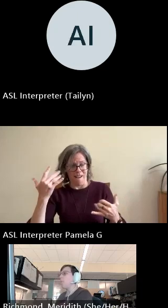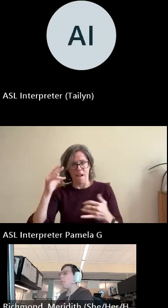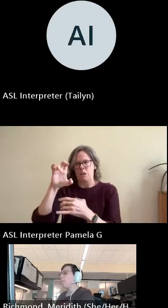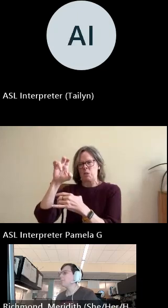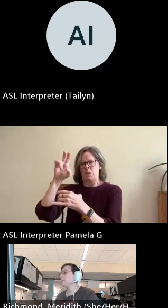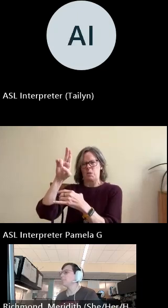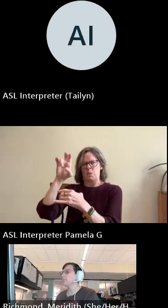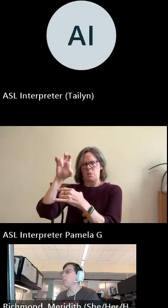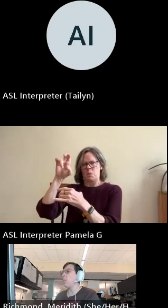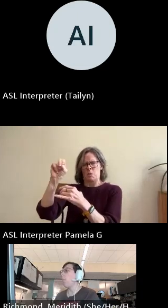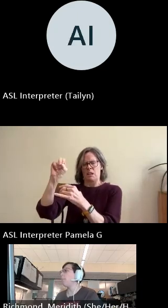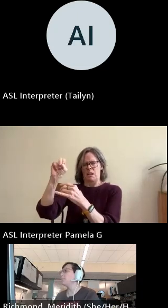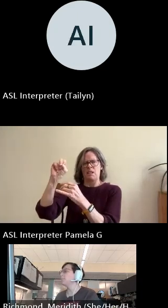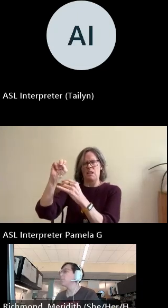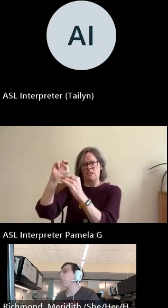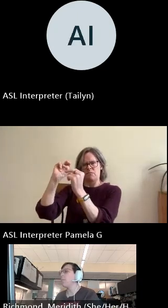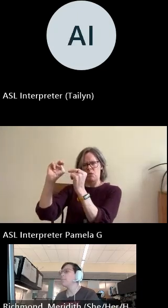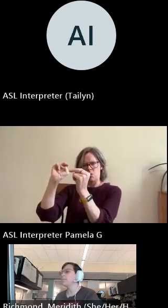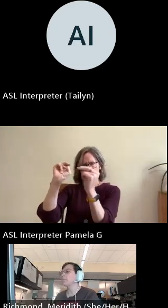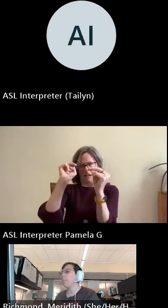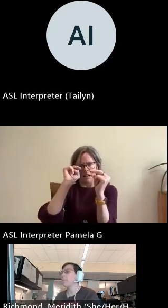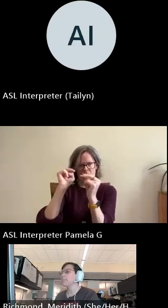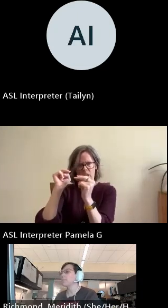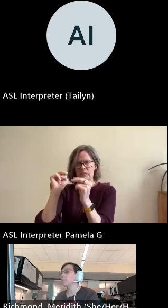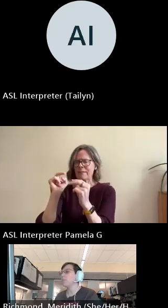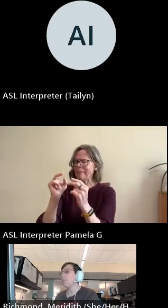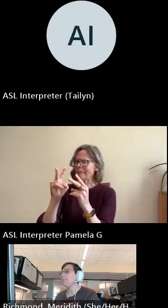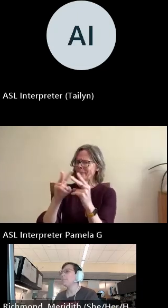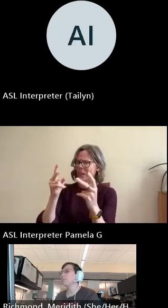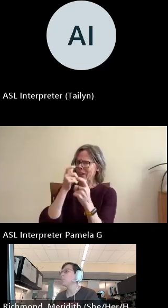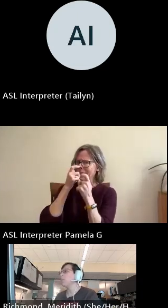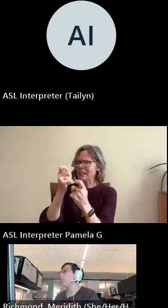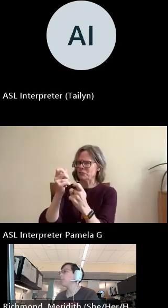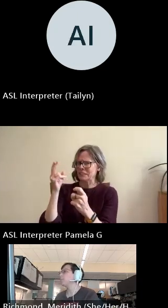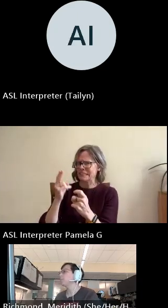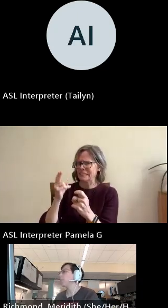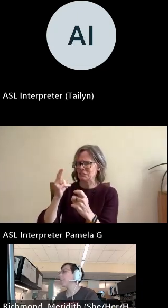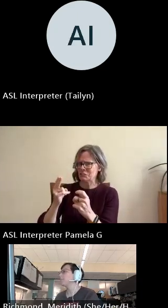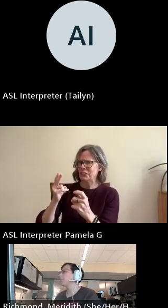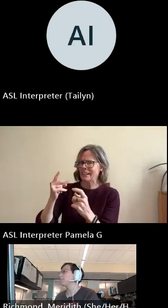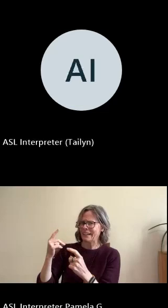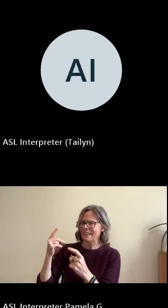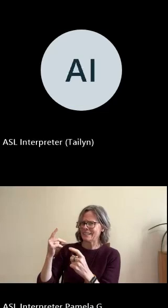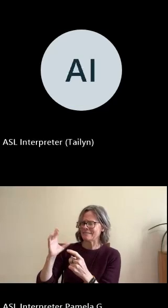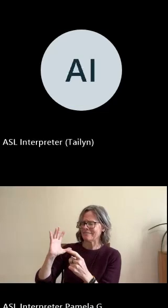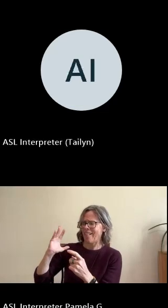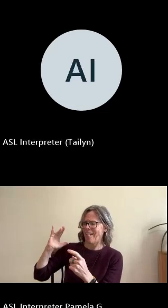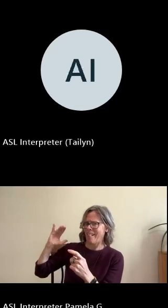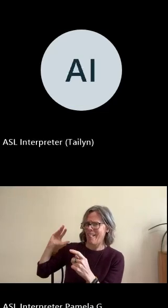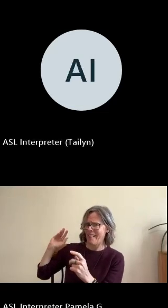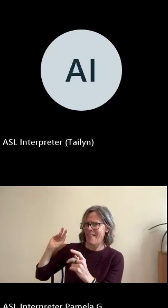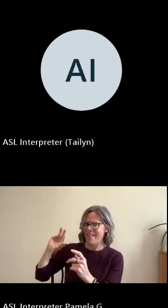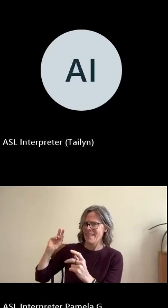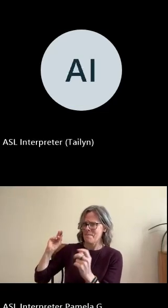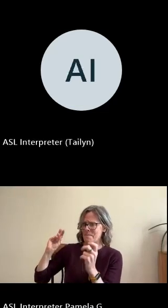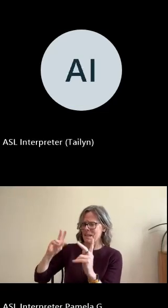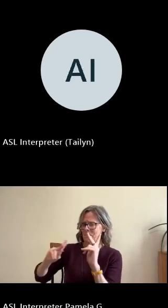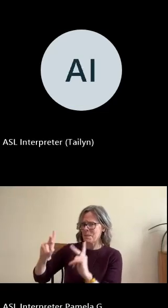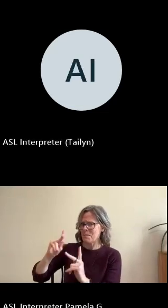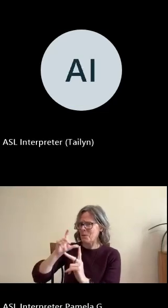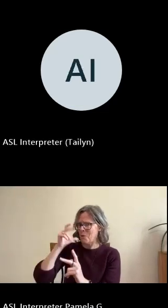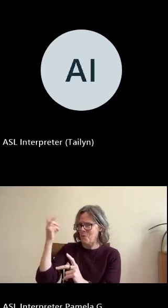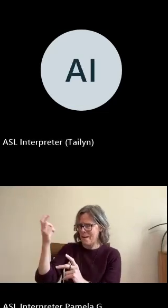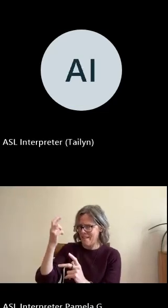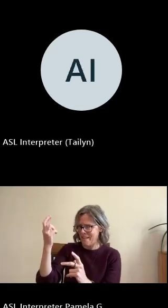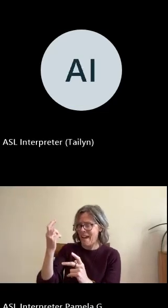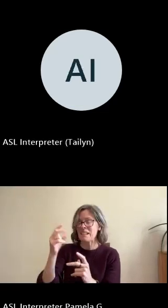There's usually some very interesting history that's been buried in the history books about it. If you come to MAPE meetings, you might get